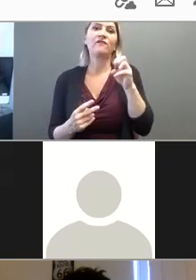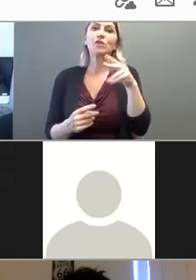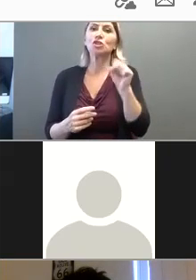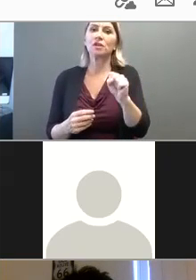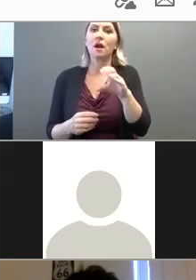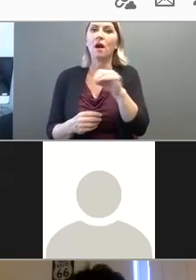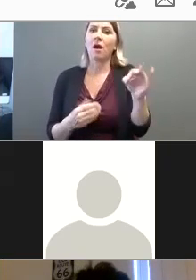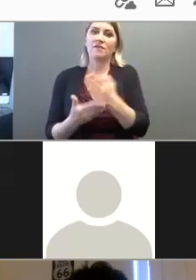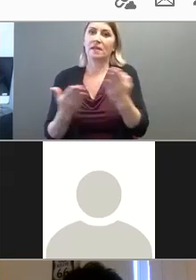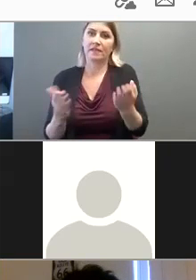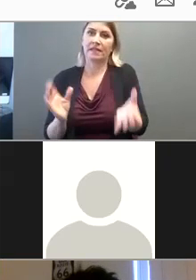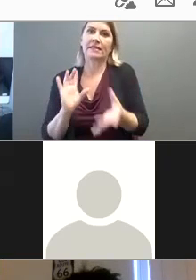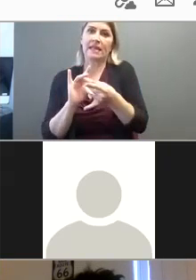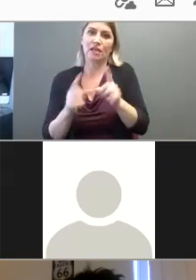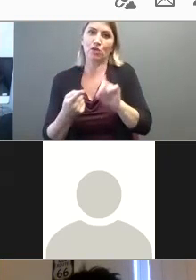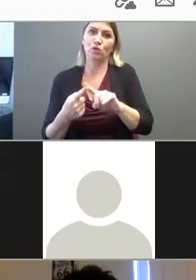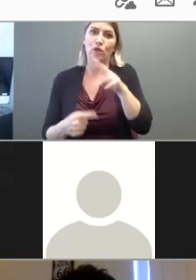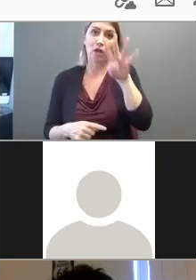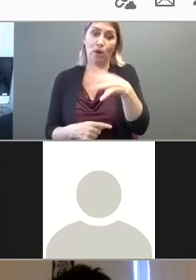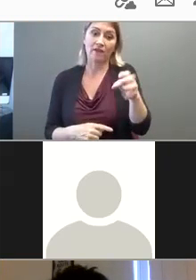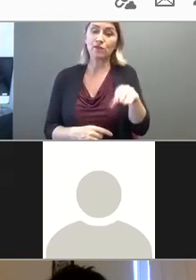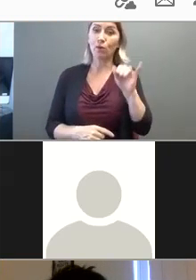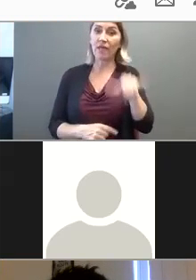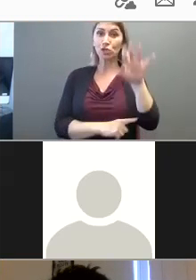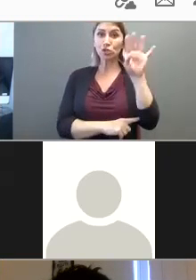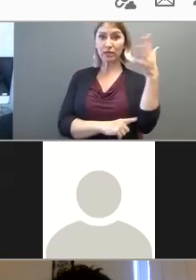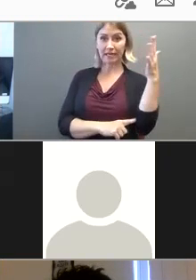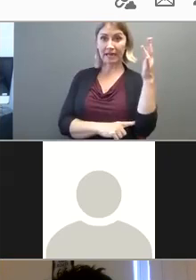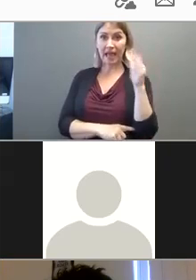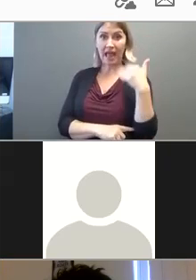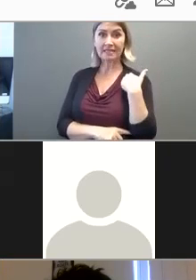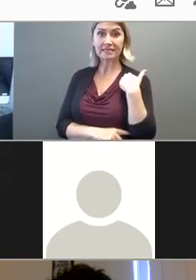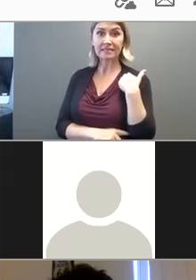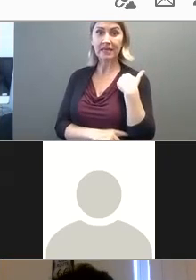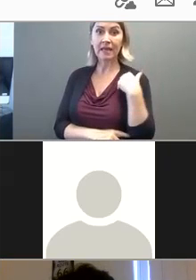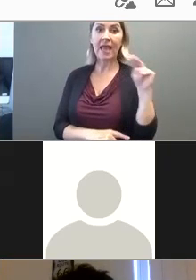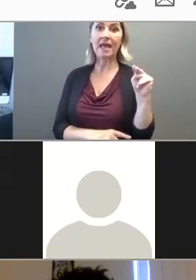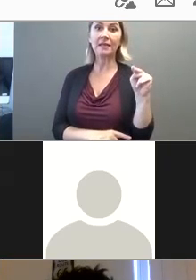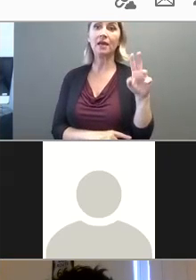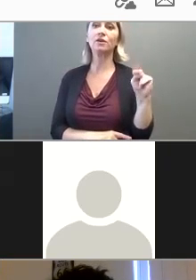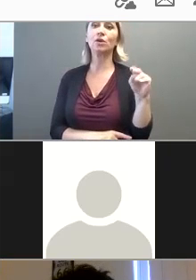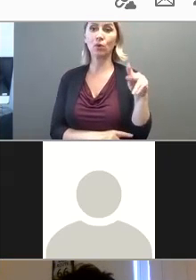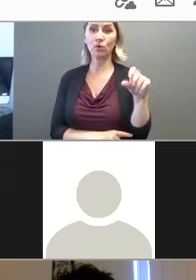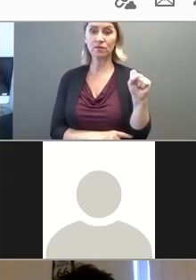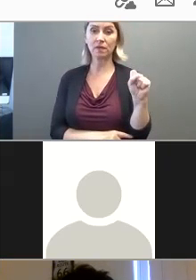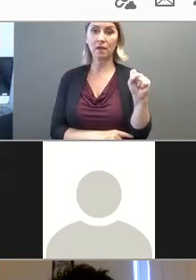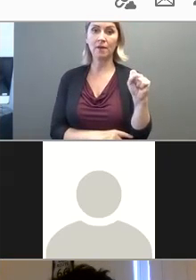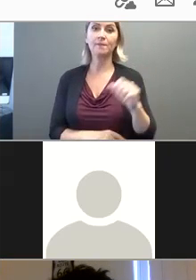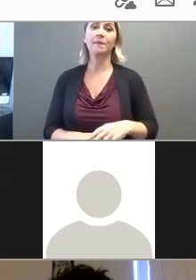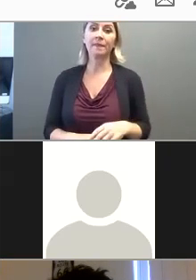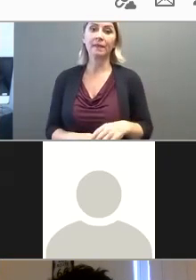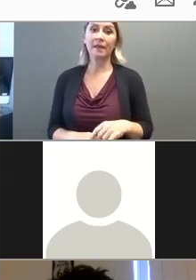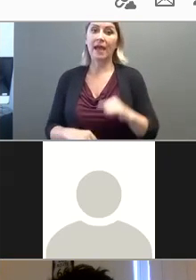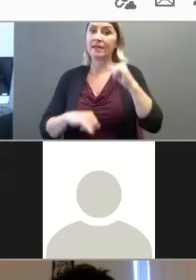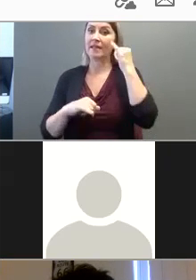graph, right? So a tree has, if a tree has n nodes, goes to show if